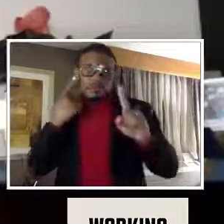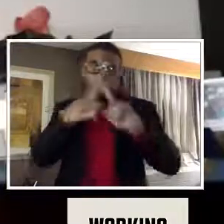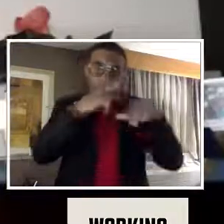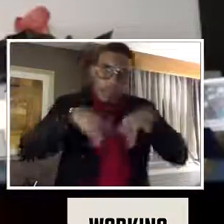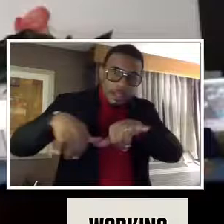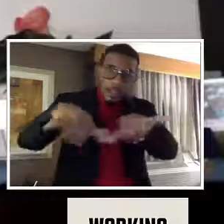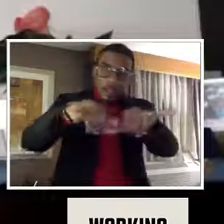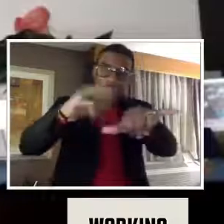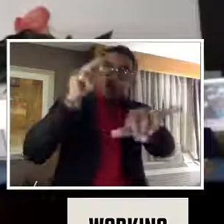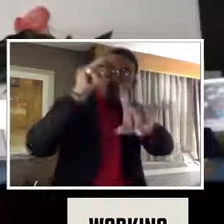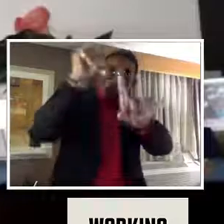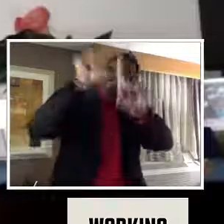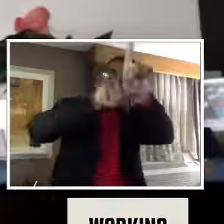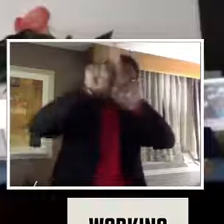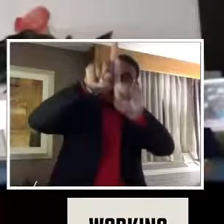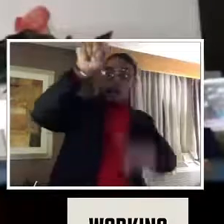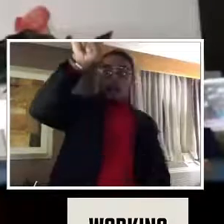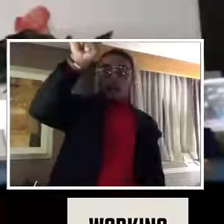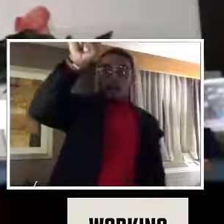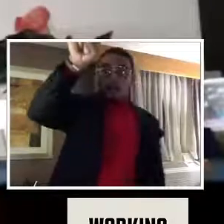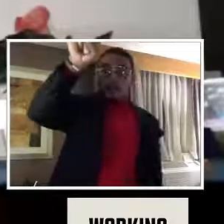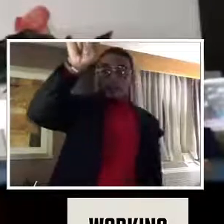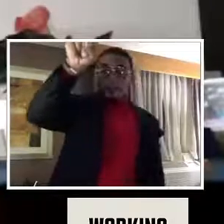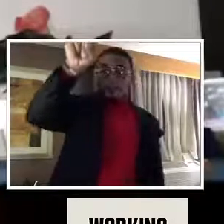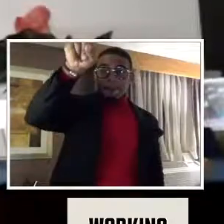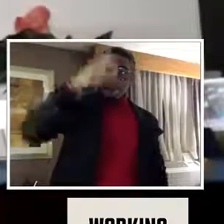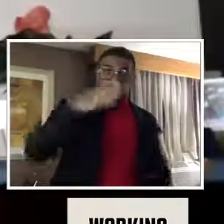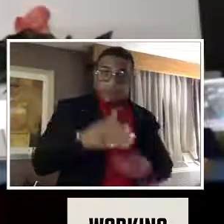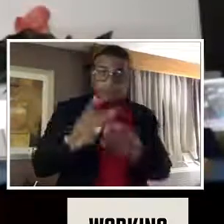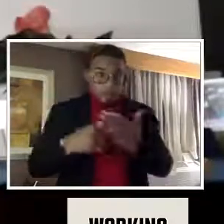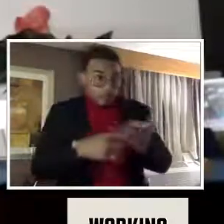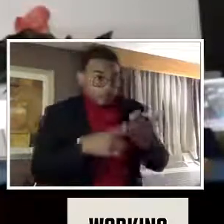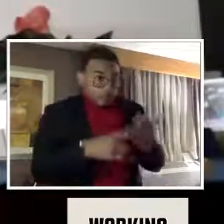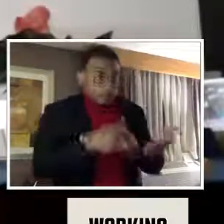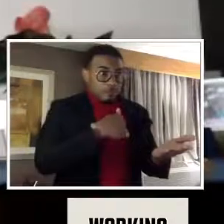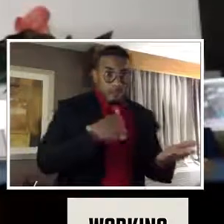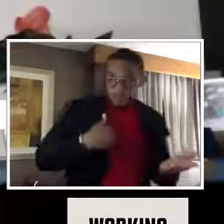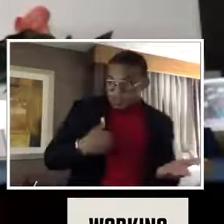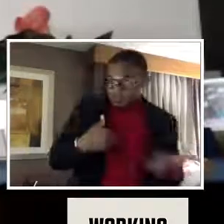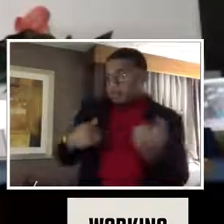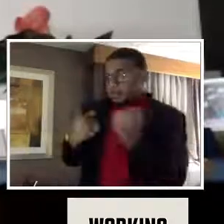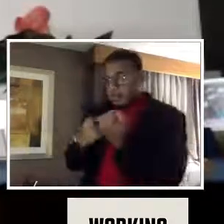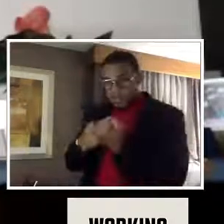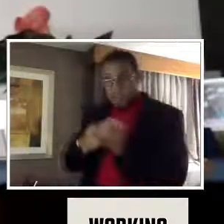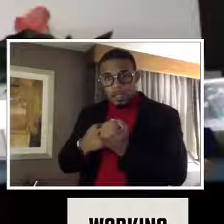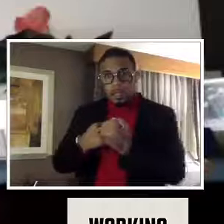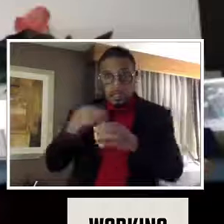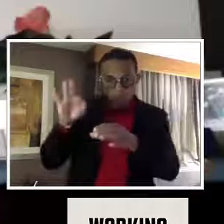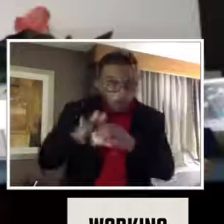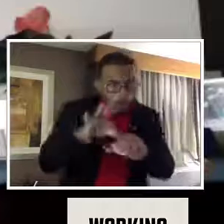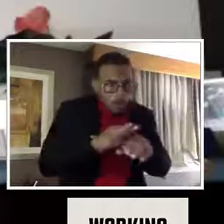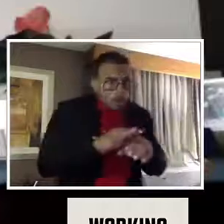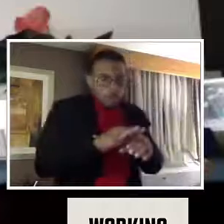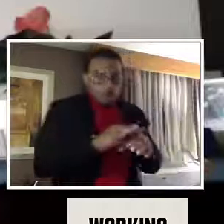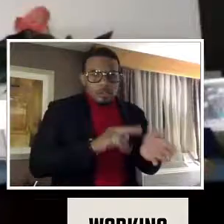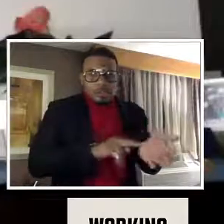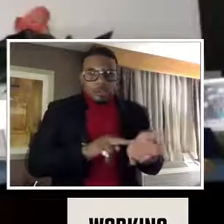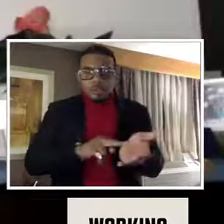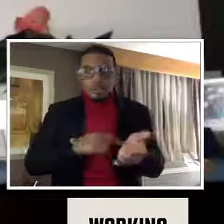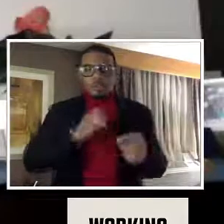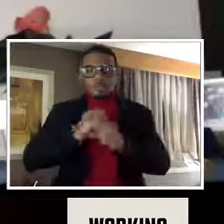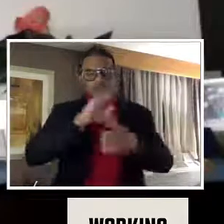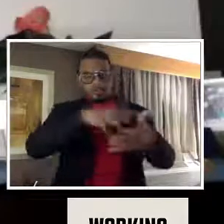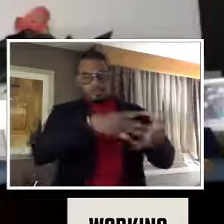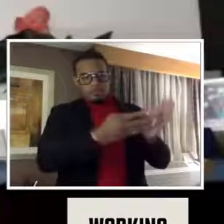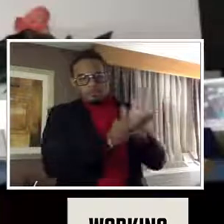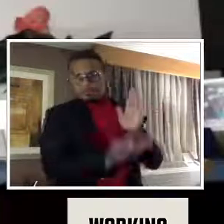common North Star. After conversations with members and allies and rigorous polling, we created a charter that presents what a governing